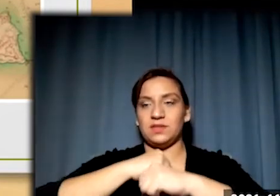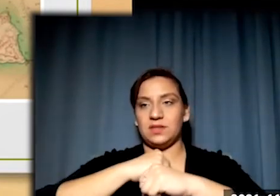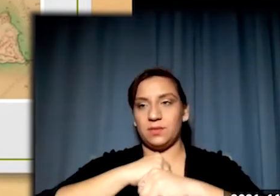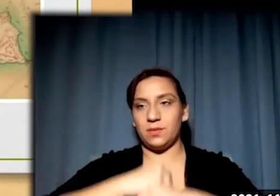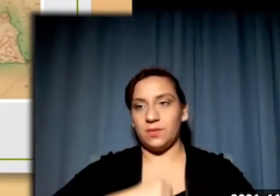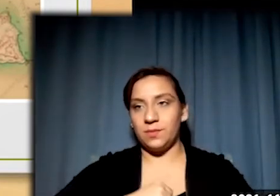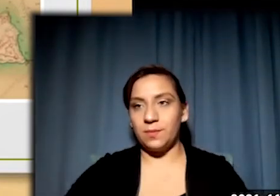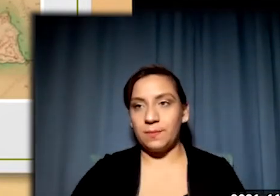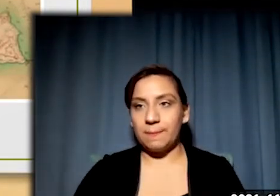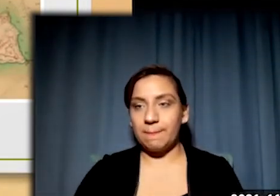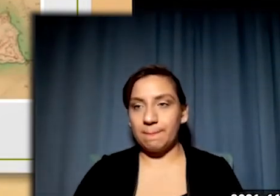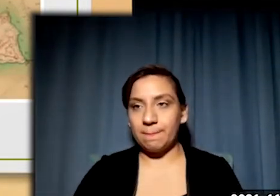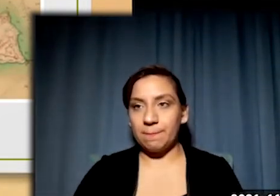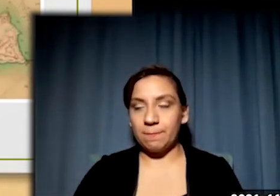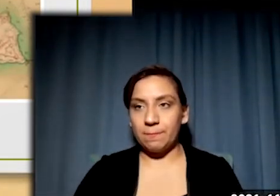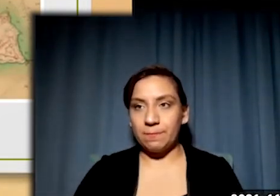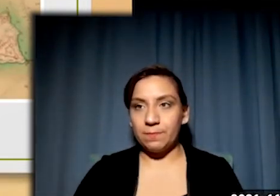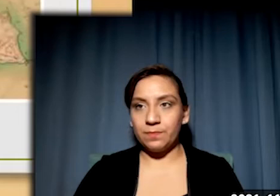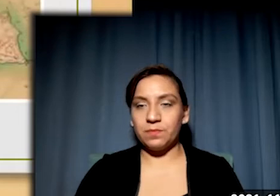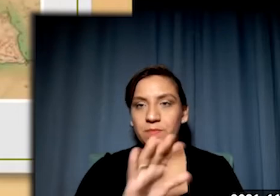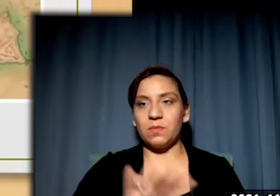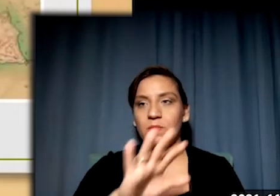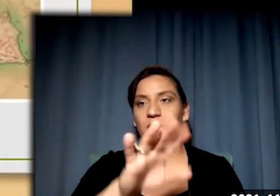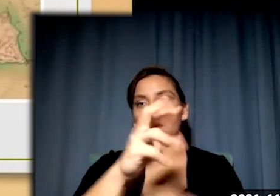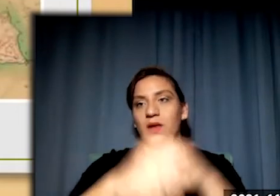Between 1797 and